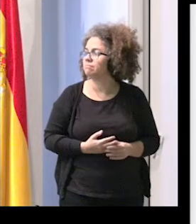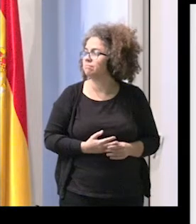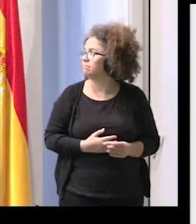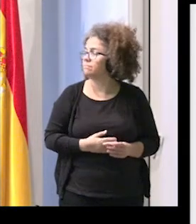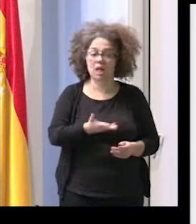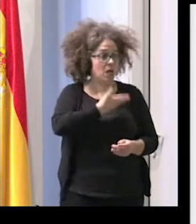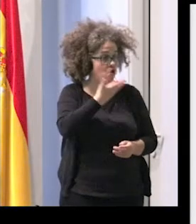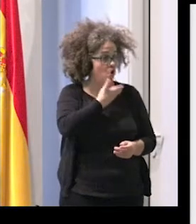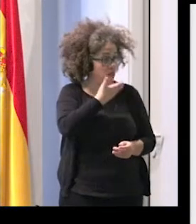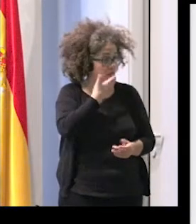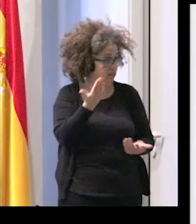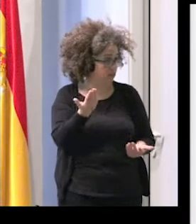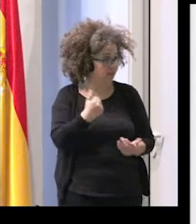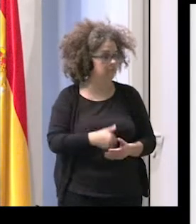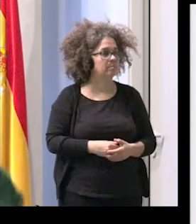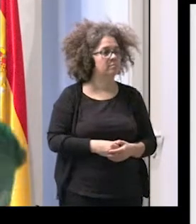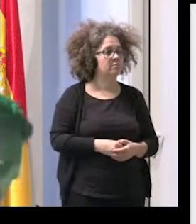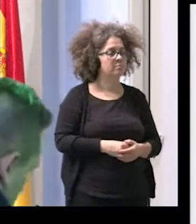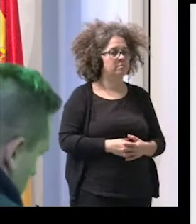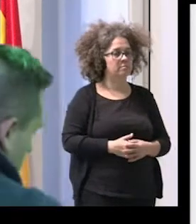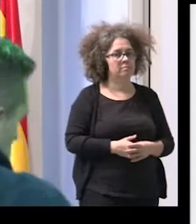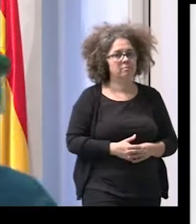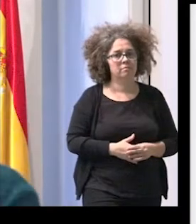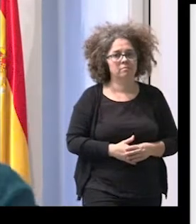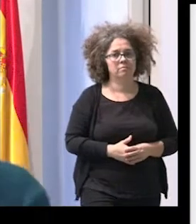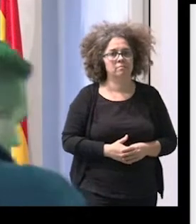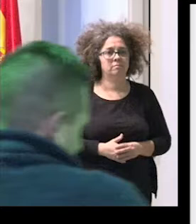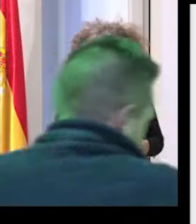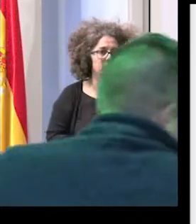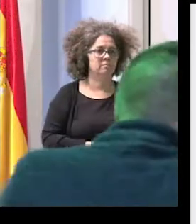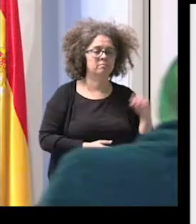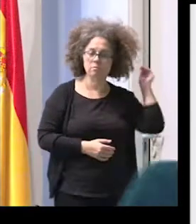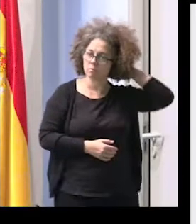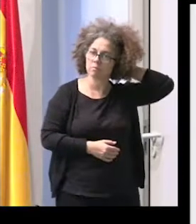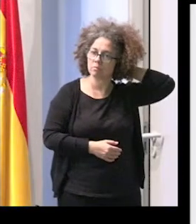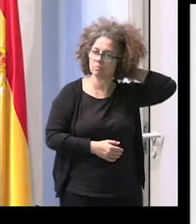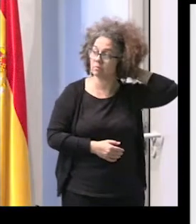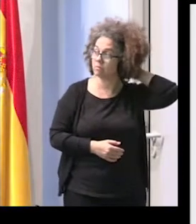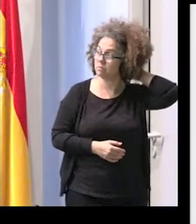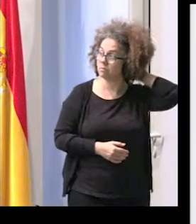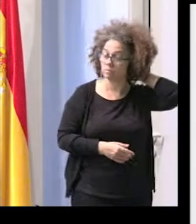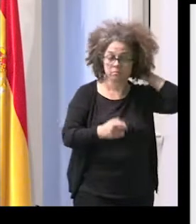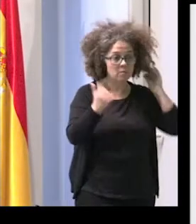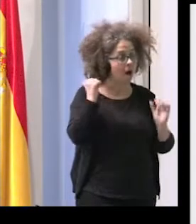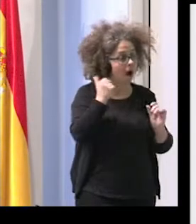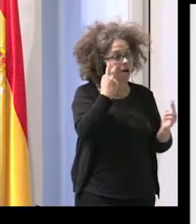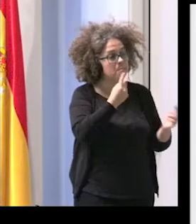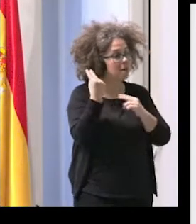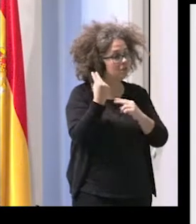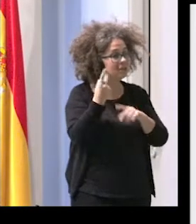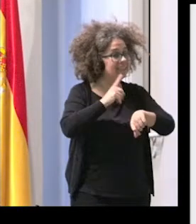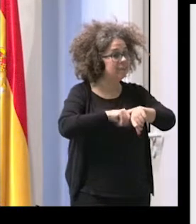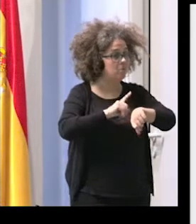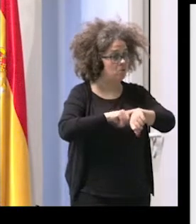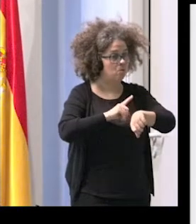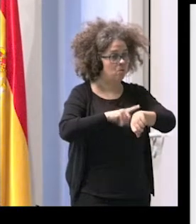but in terms of being in this situation most, but you can see that the proportion of time spent by the children